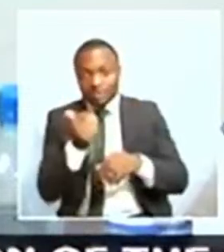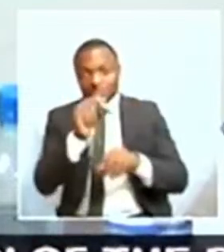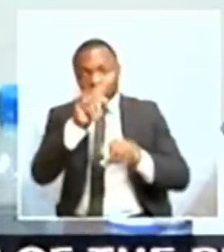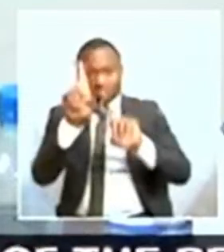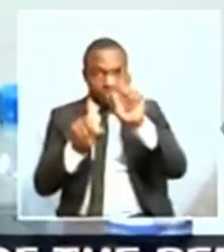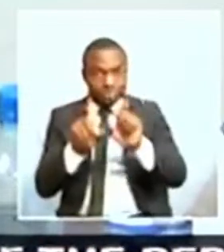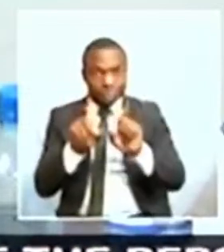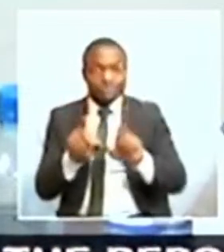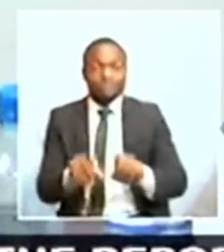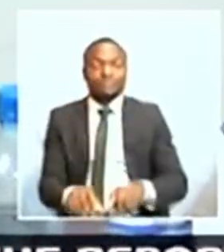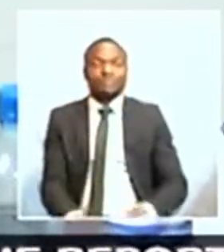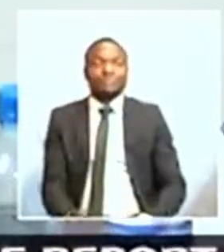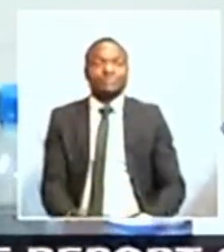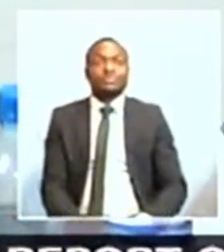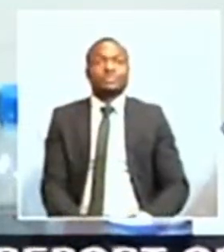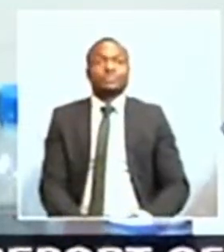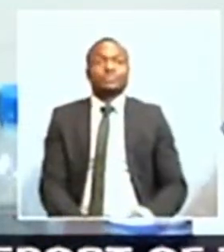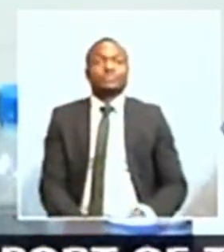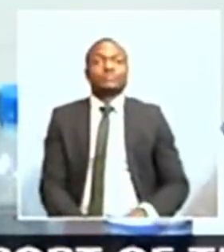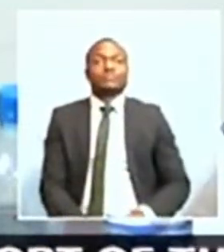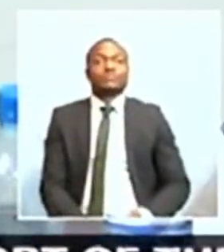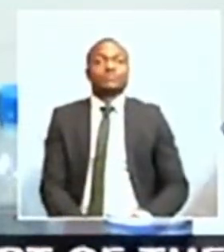questions?